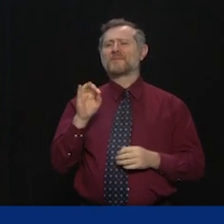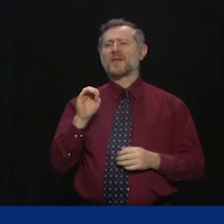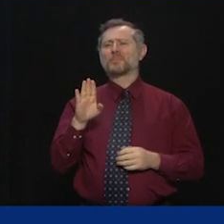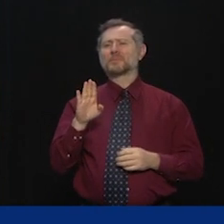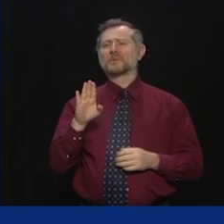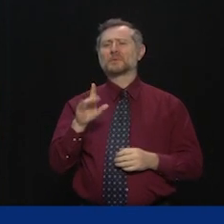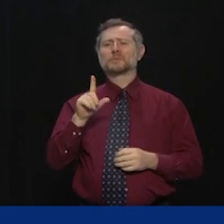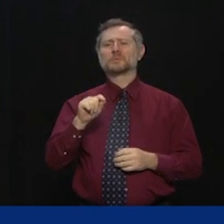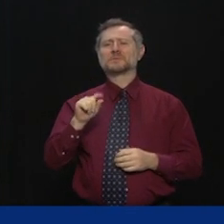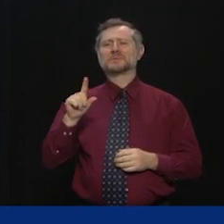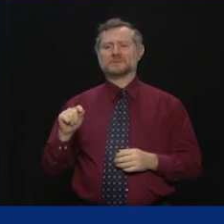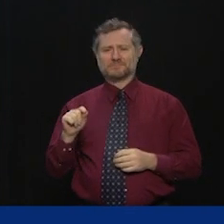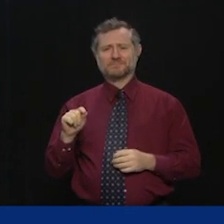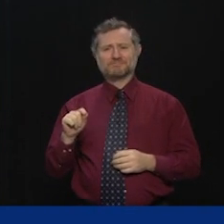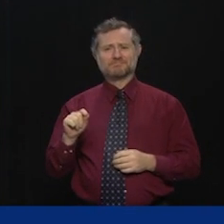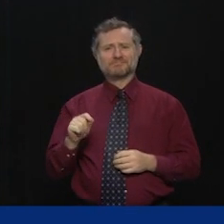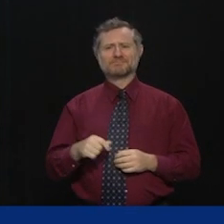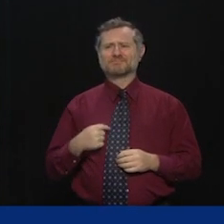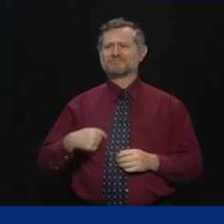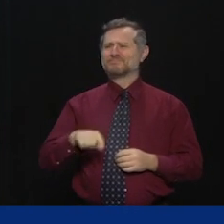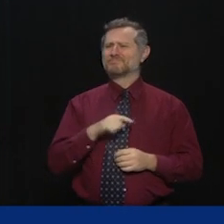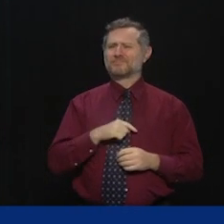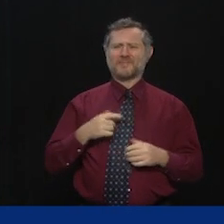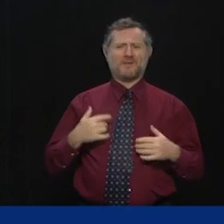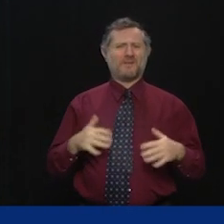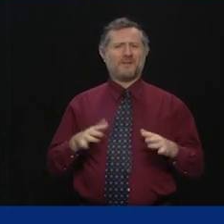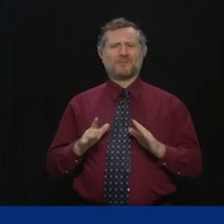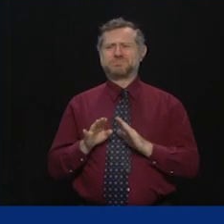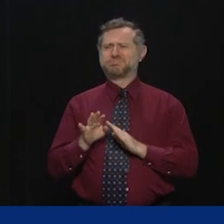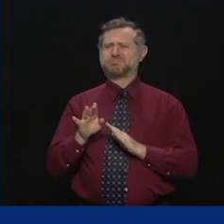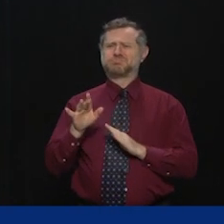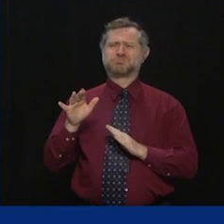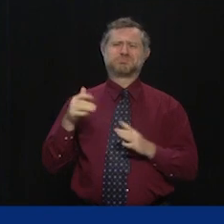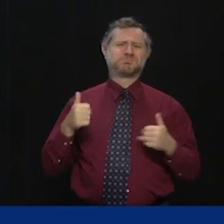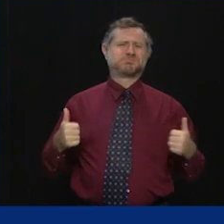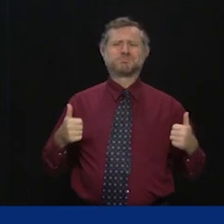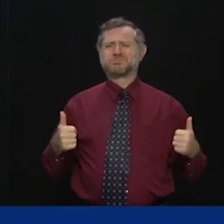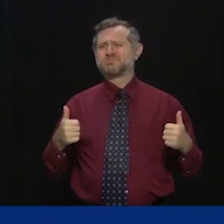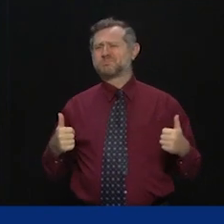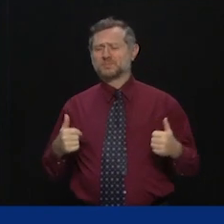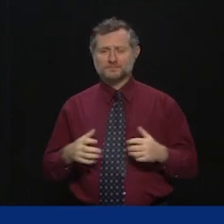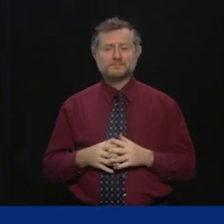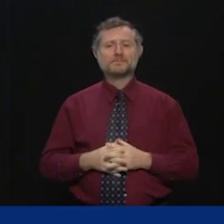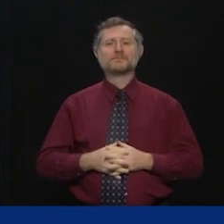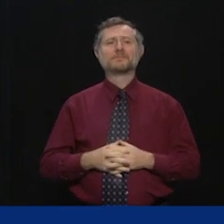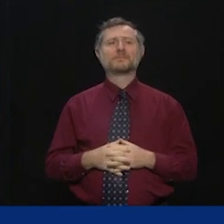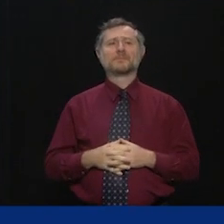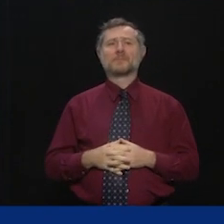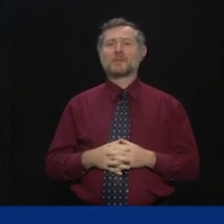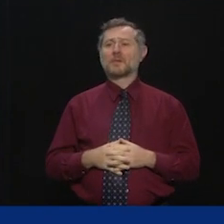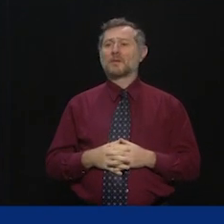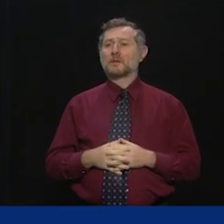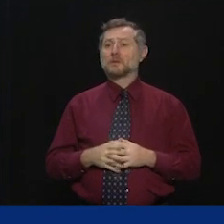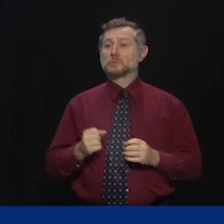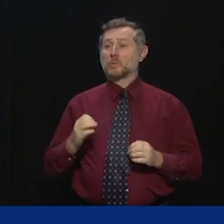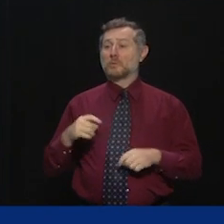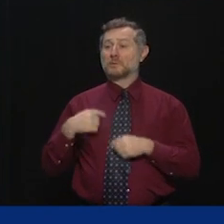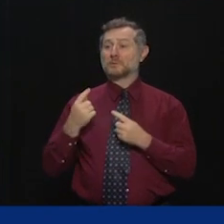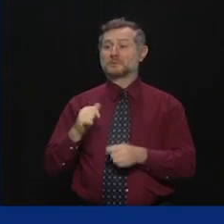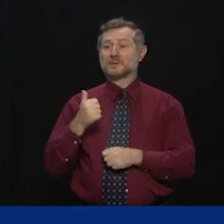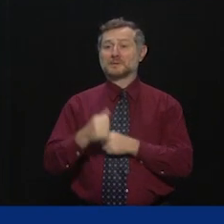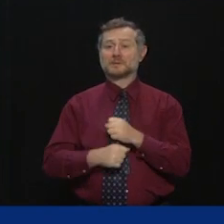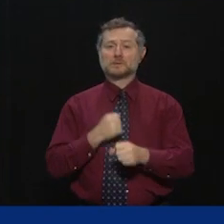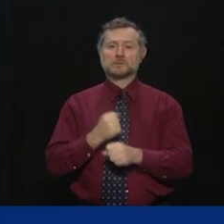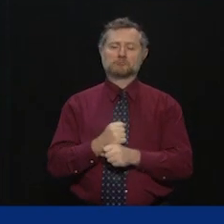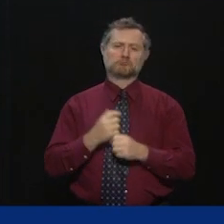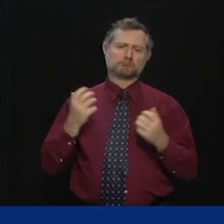hit us. And what we were able to accomplish collectively over the last decade or so was